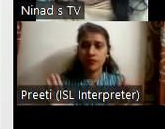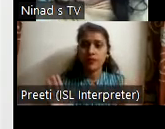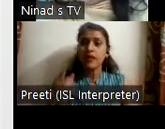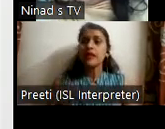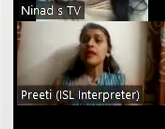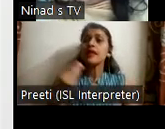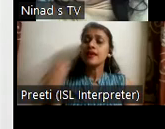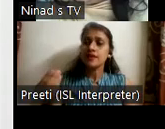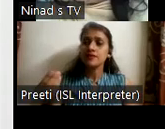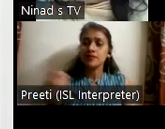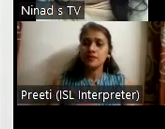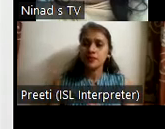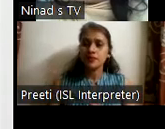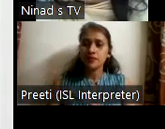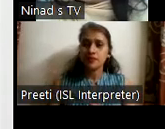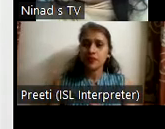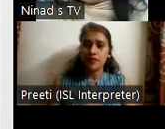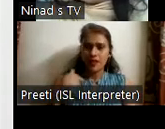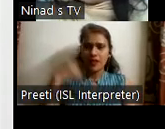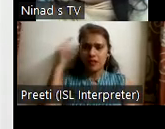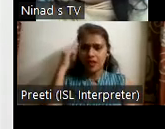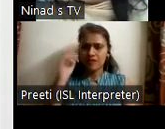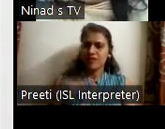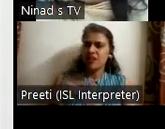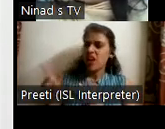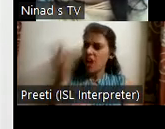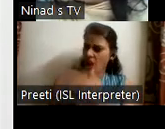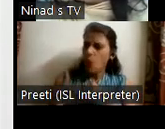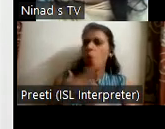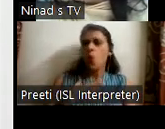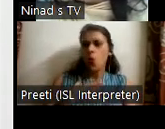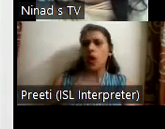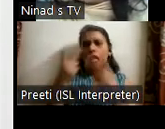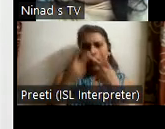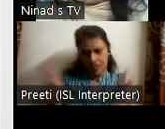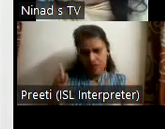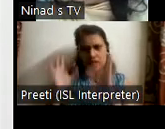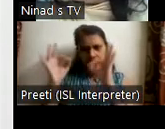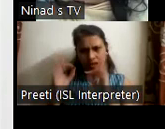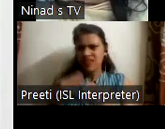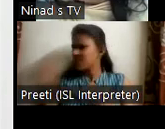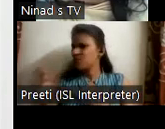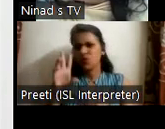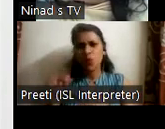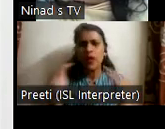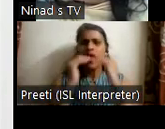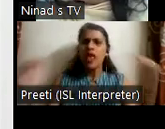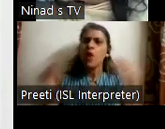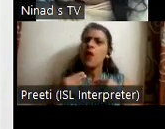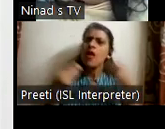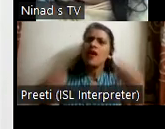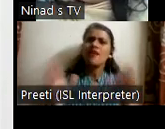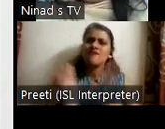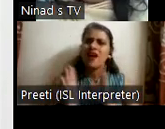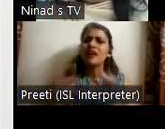them, a different kind of a treatment to them. Treat them equally and let them be included into the same